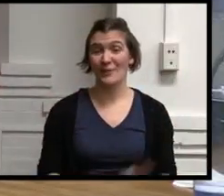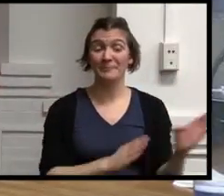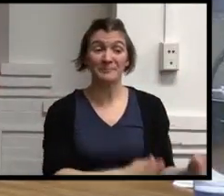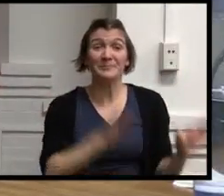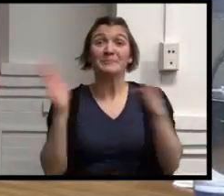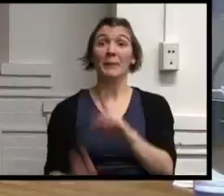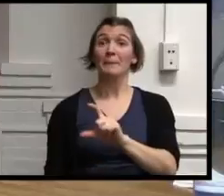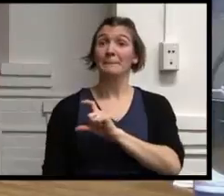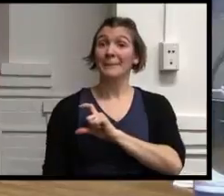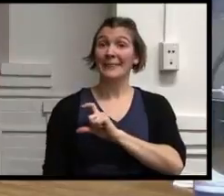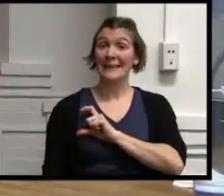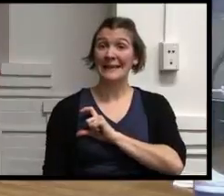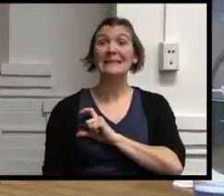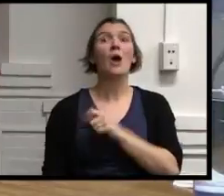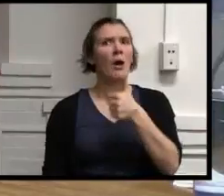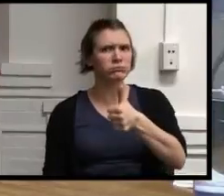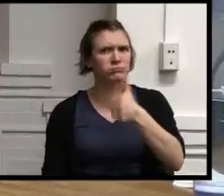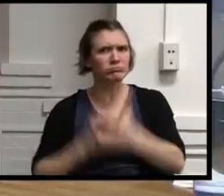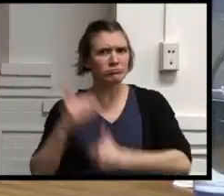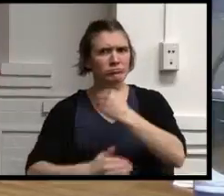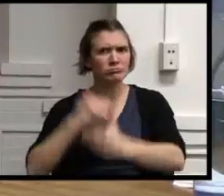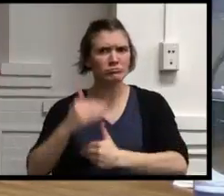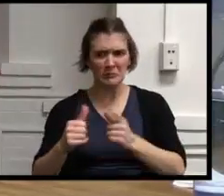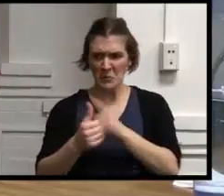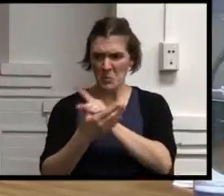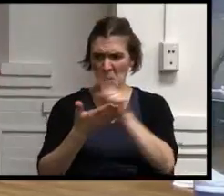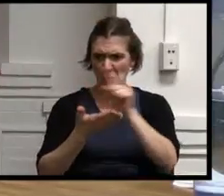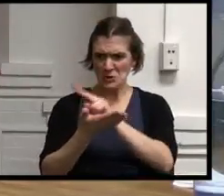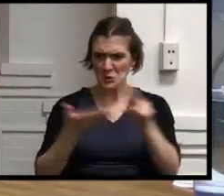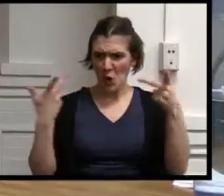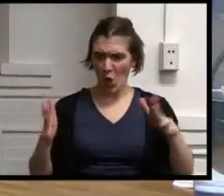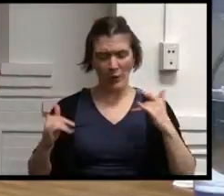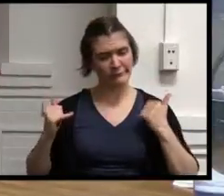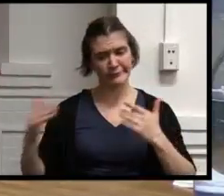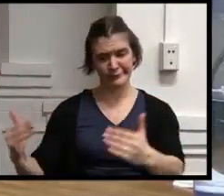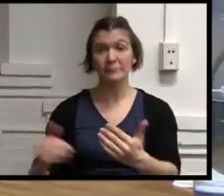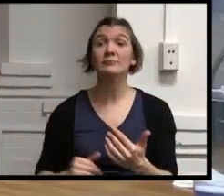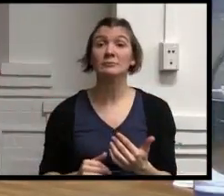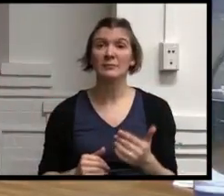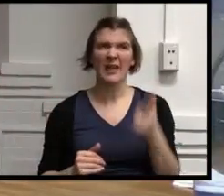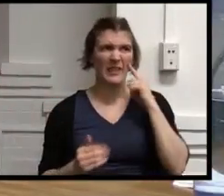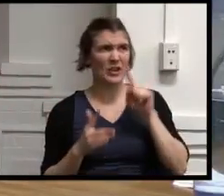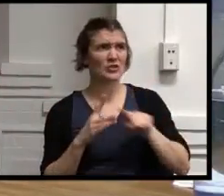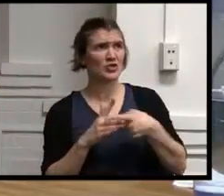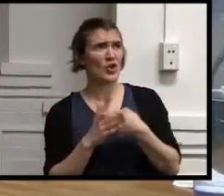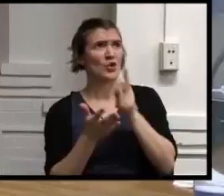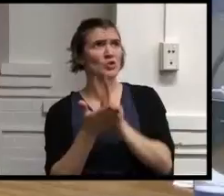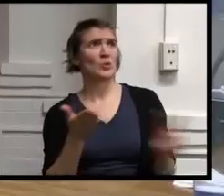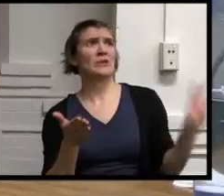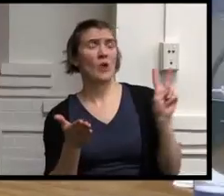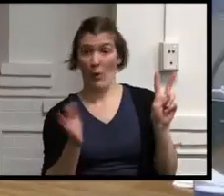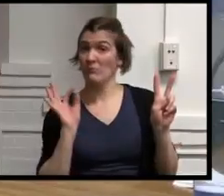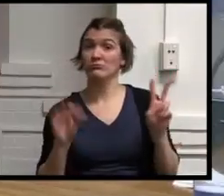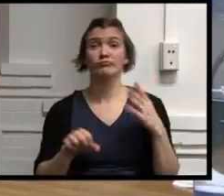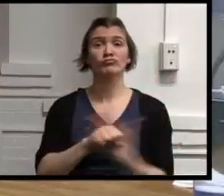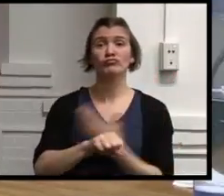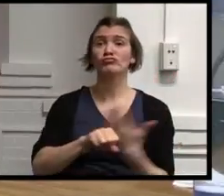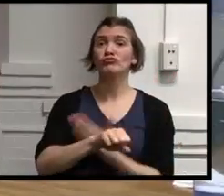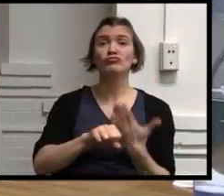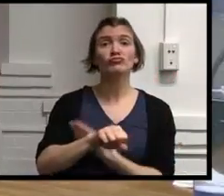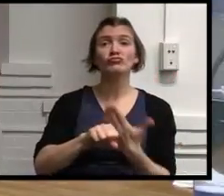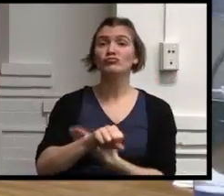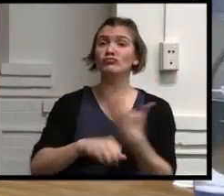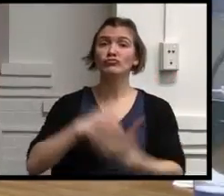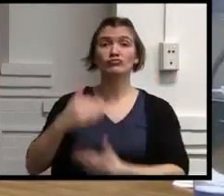police station, good progress has been made in the first couple of weeks of the work. They began 2 weeks ago today there. The work is ongoing